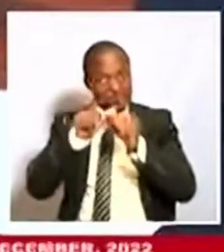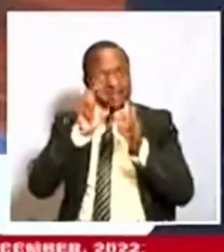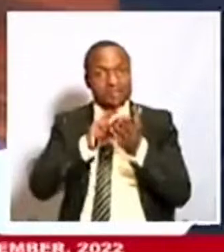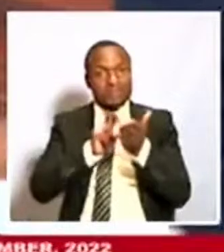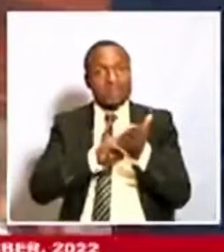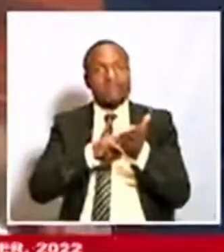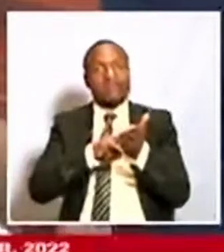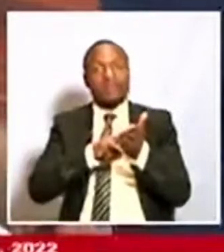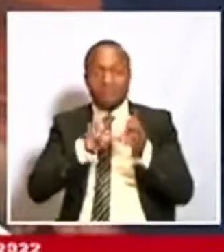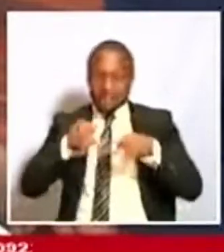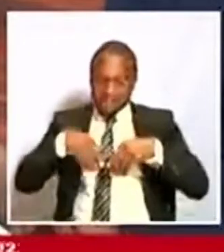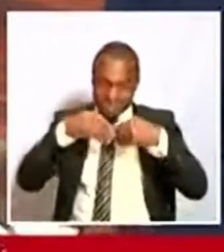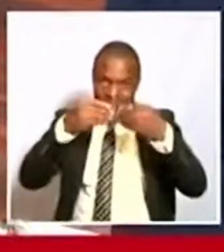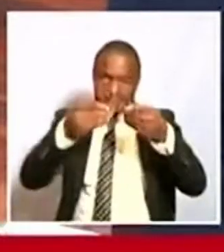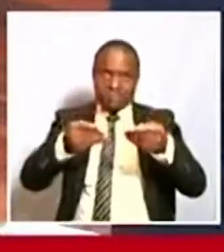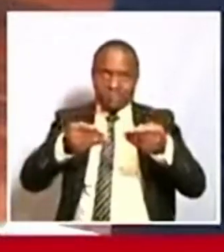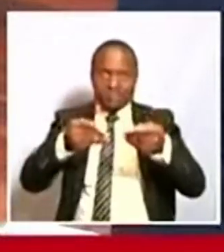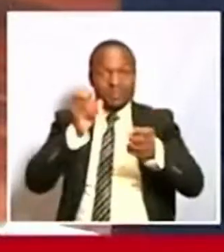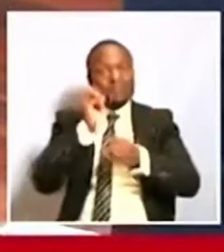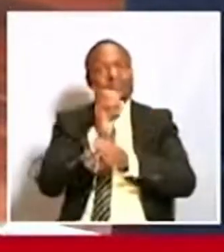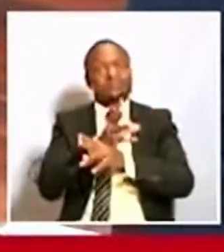available.